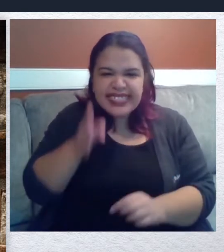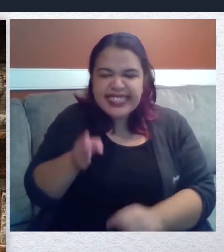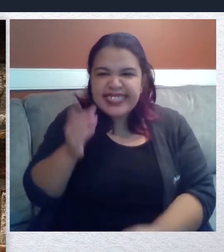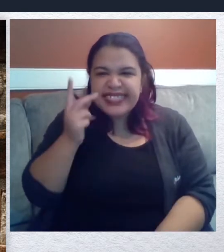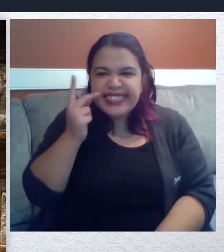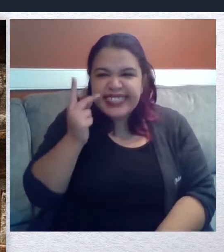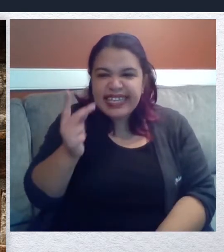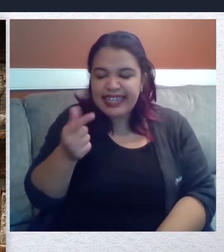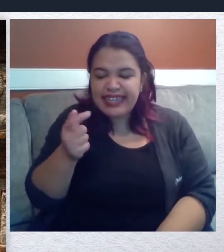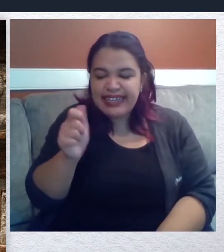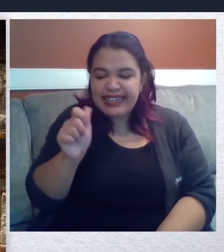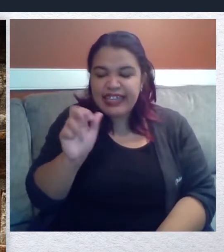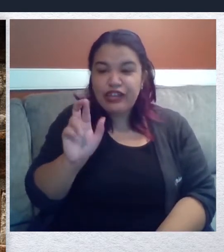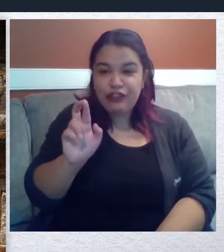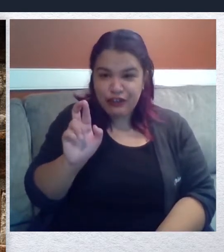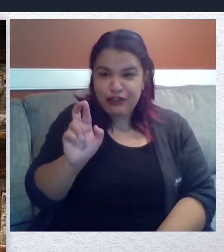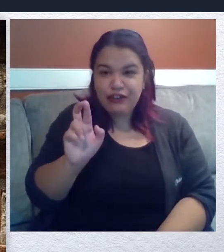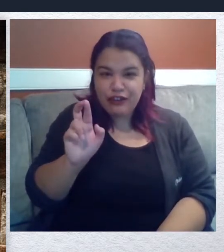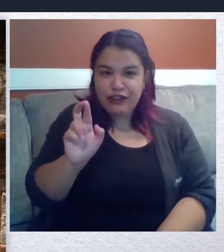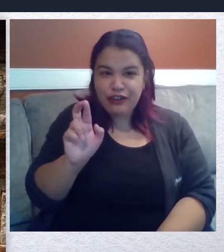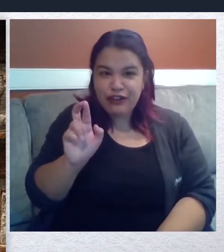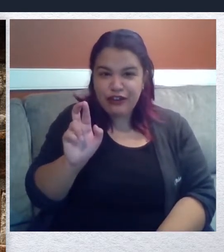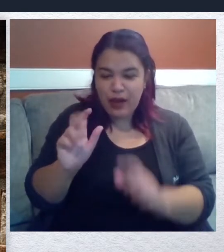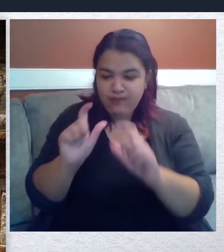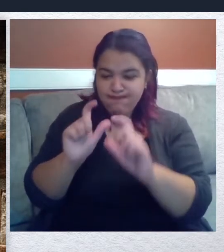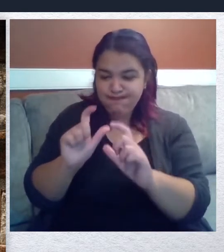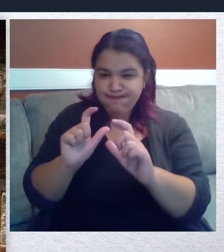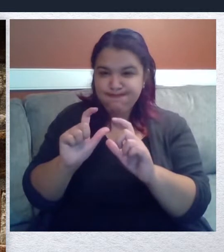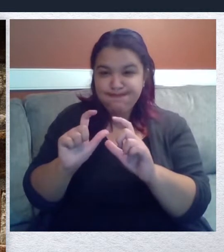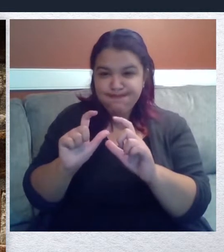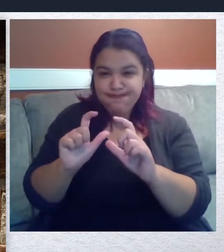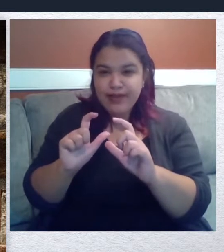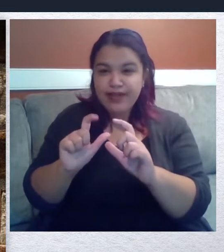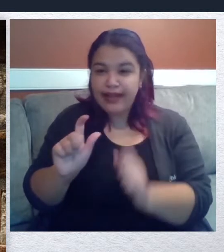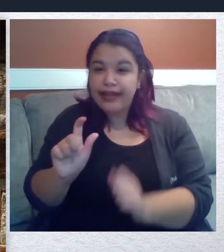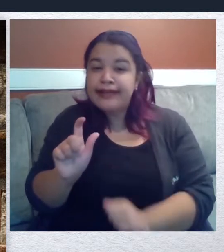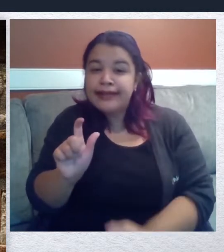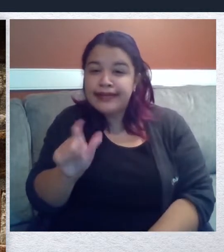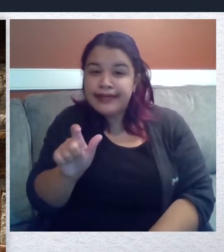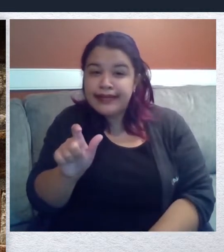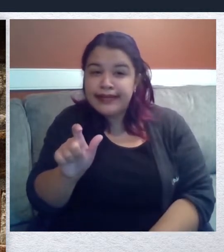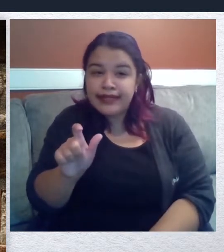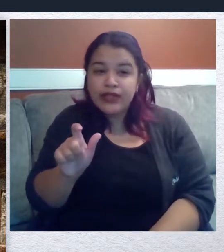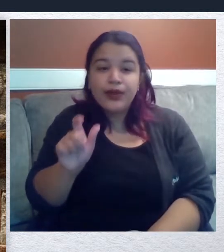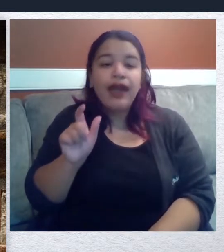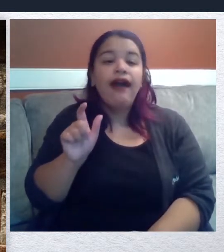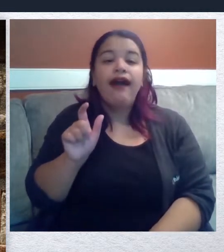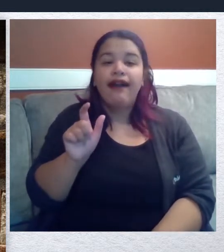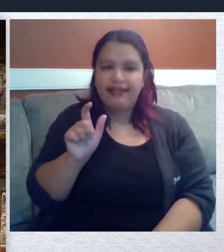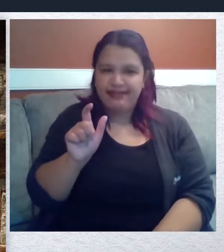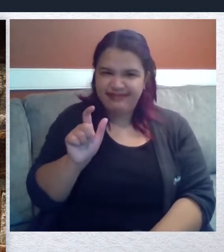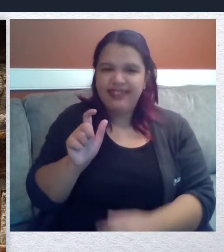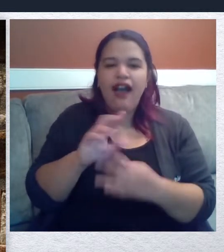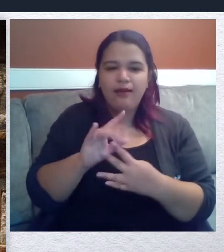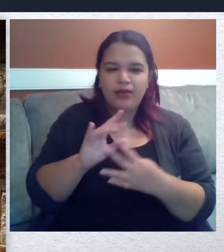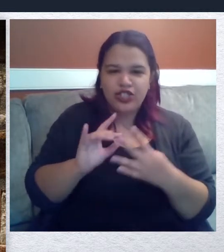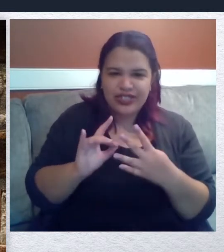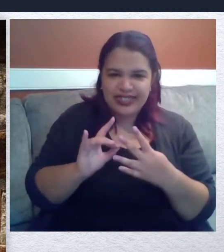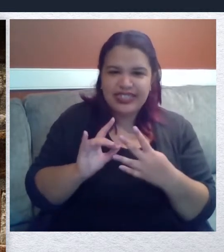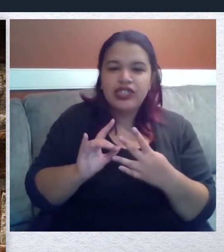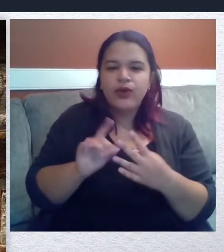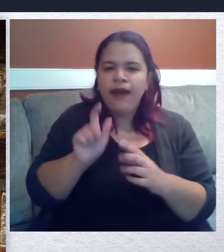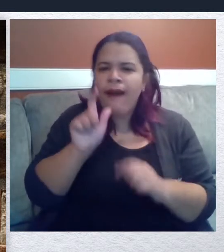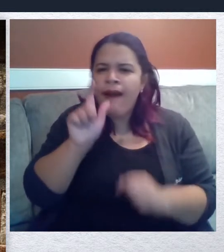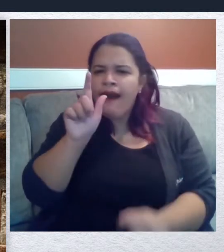button. Click that open and you can select the speaker, microphone, and camera options you